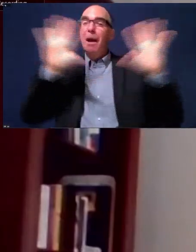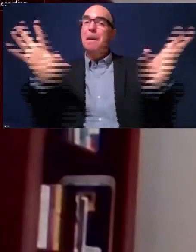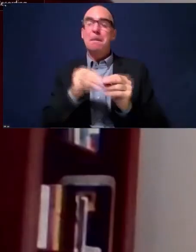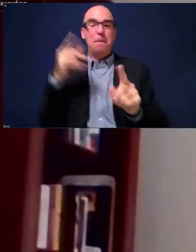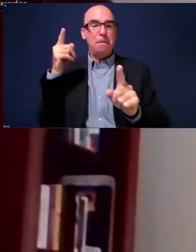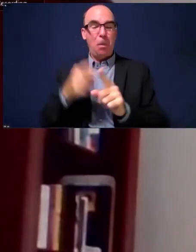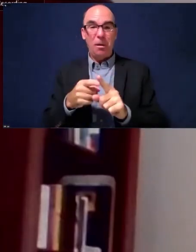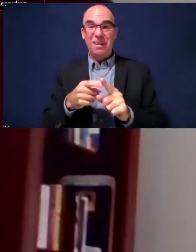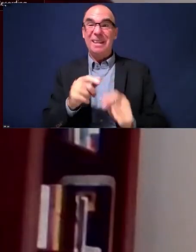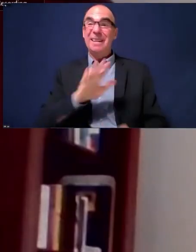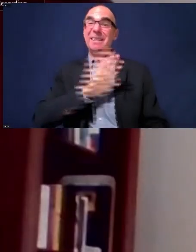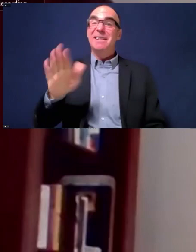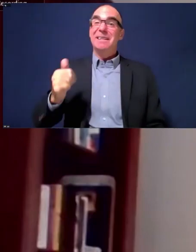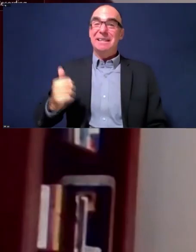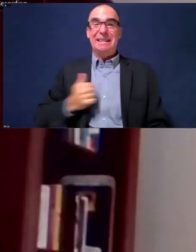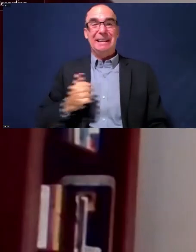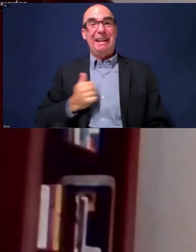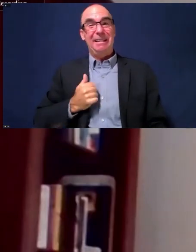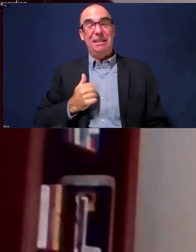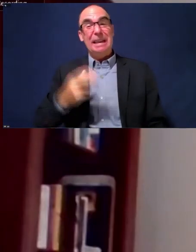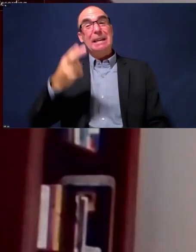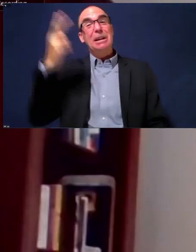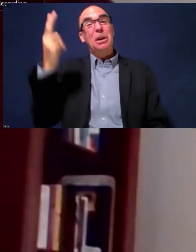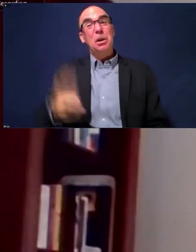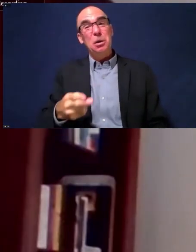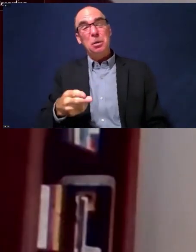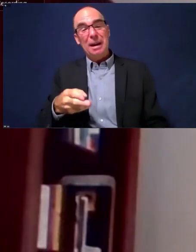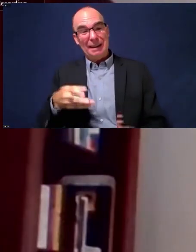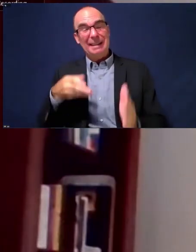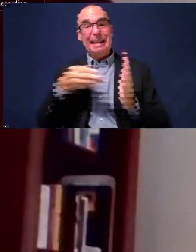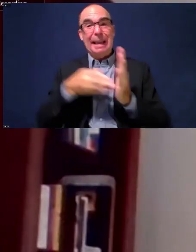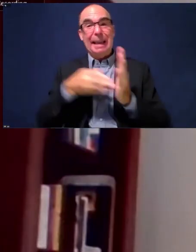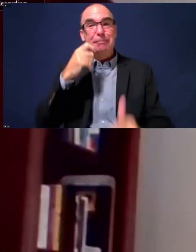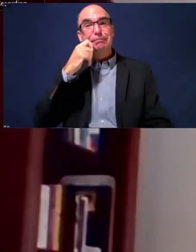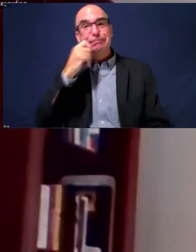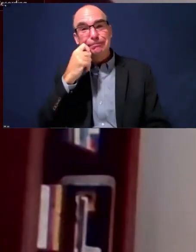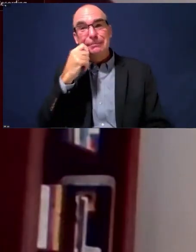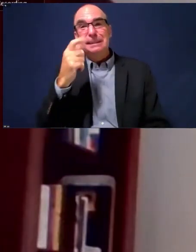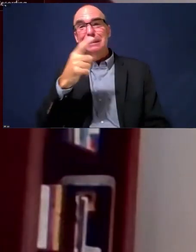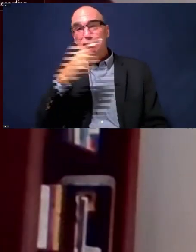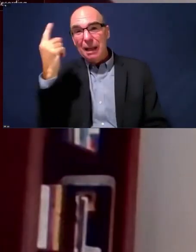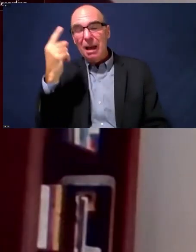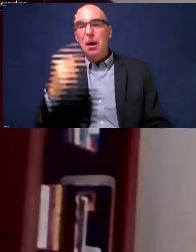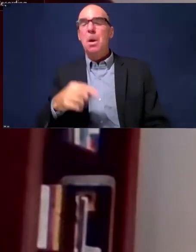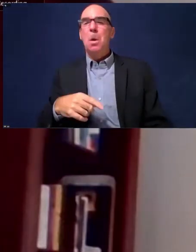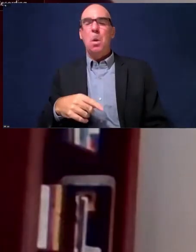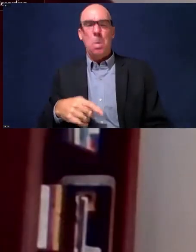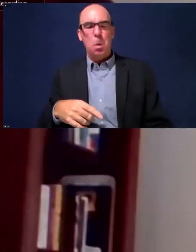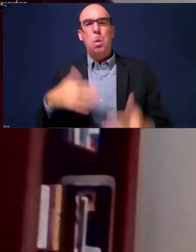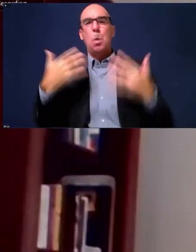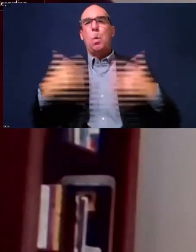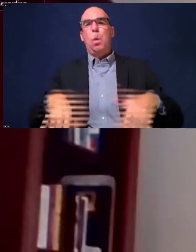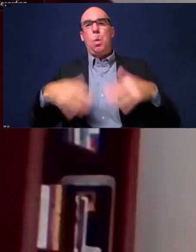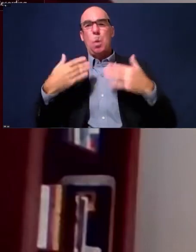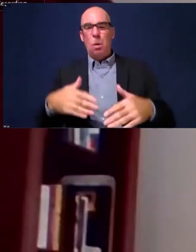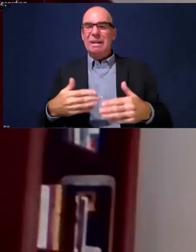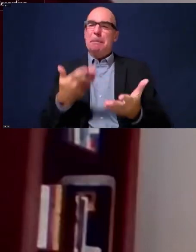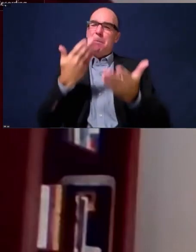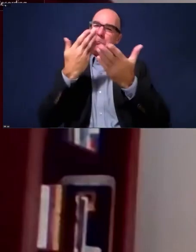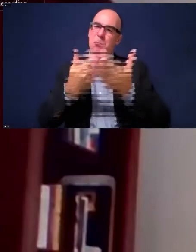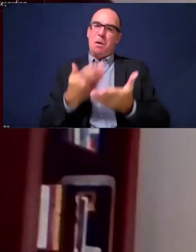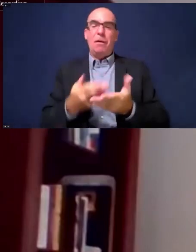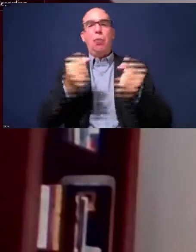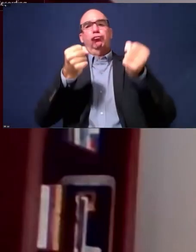anti-Black racism in Canada, and these histories have translated into the creation of systemic barriers to Black inclusion in our post-secondary